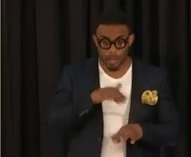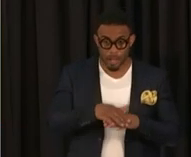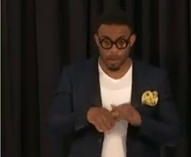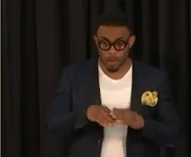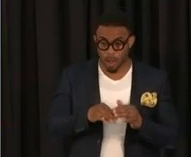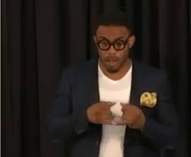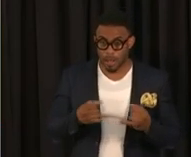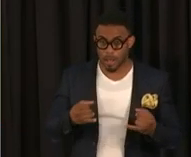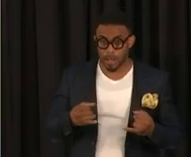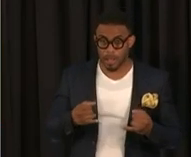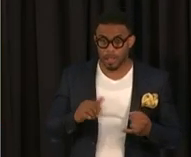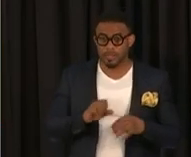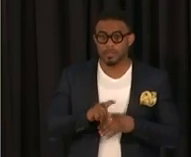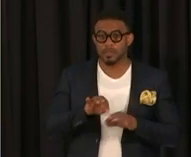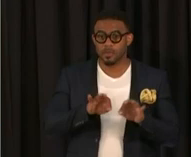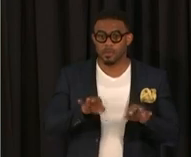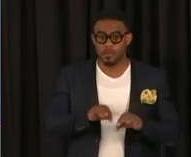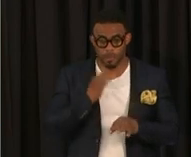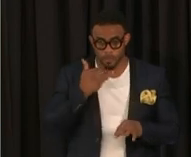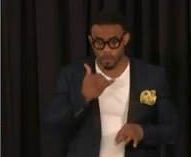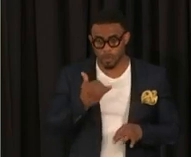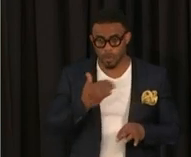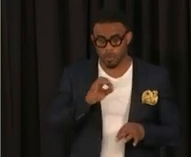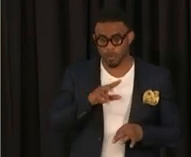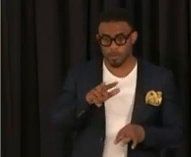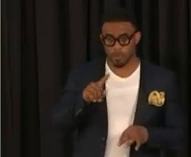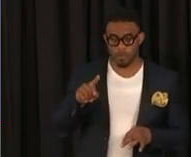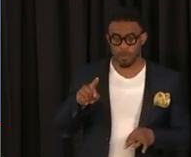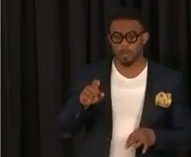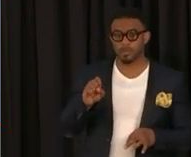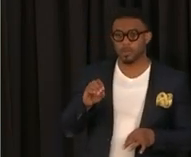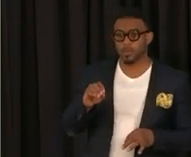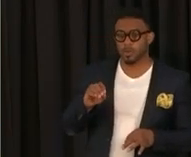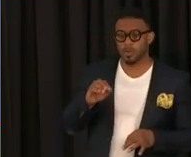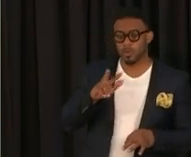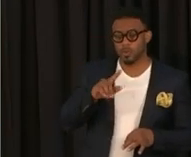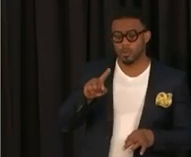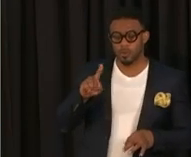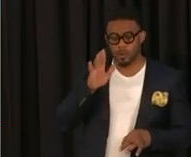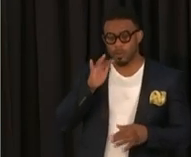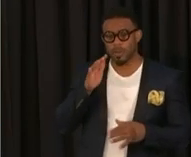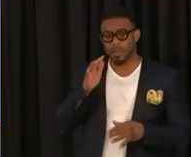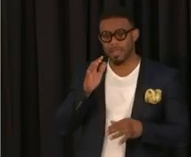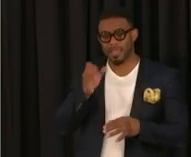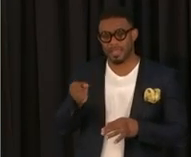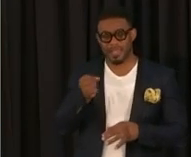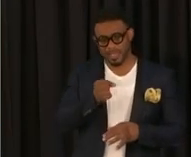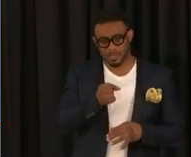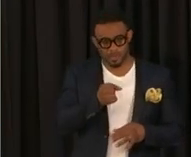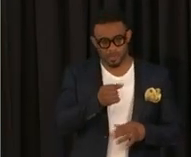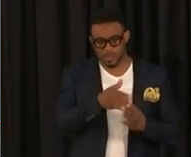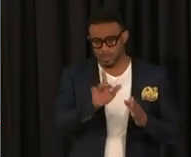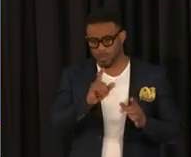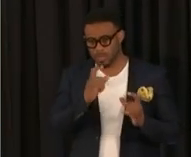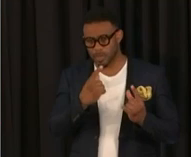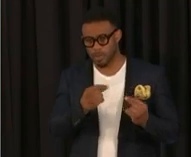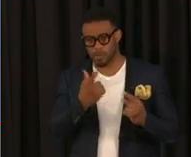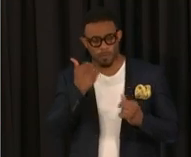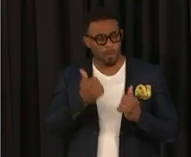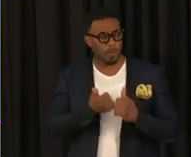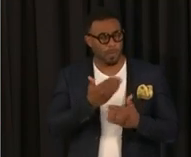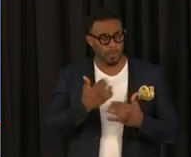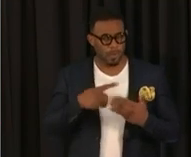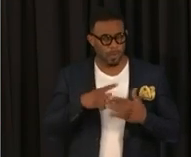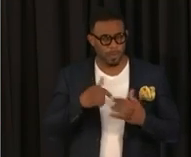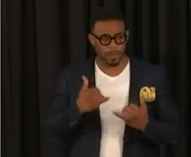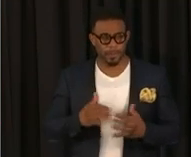not comfortable online, they'll send you the forms if you call 311. So 311 will get you generally to where you need to go for